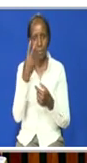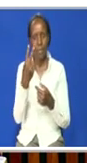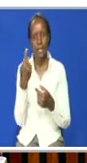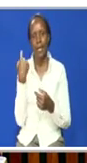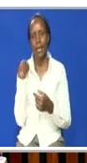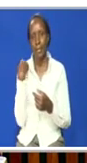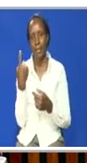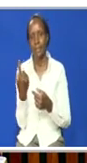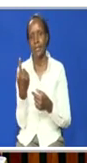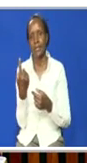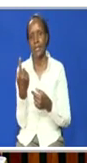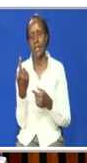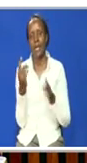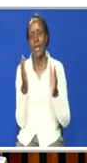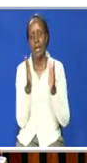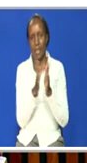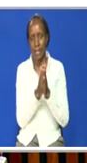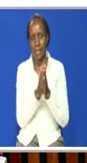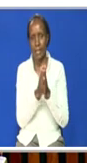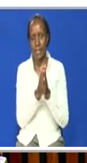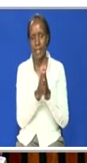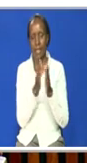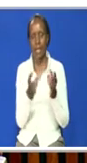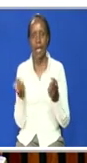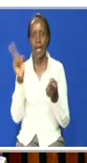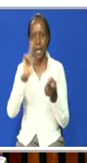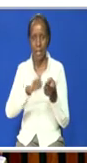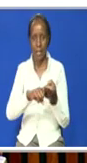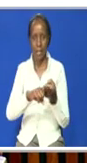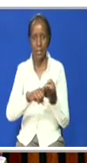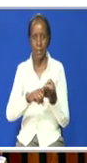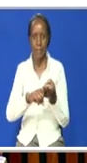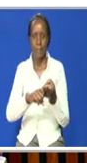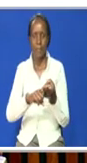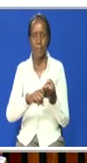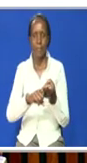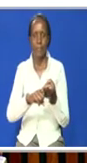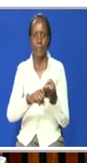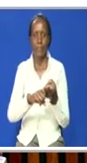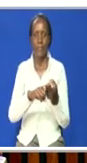numbers and add a